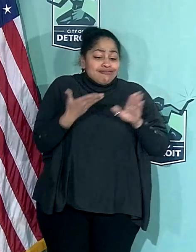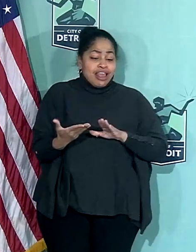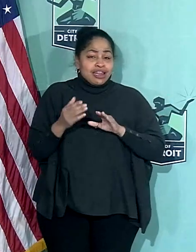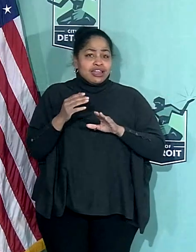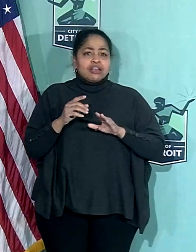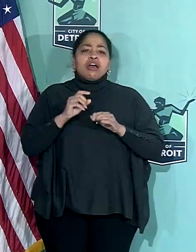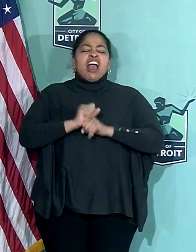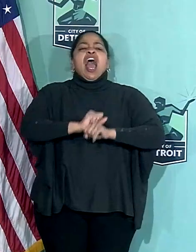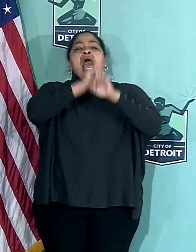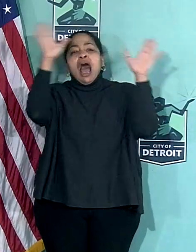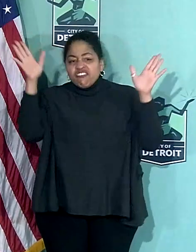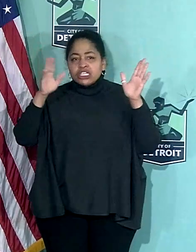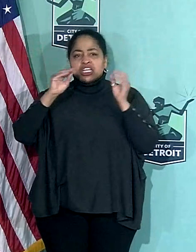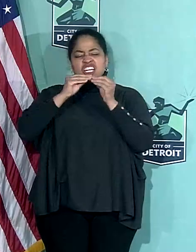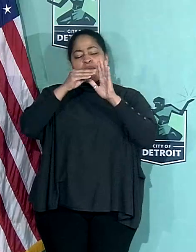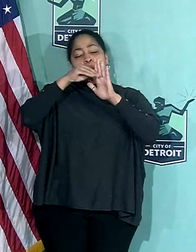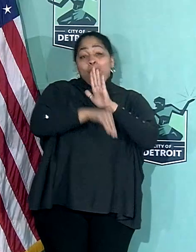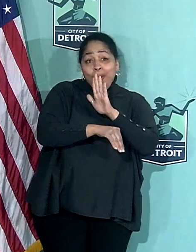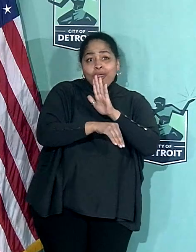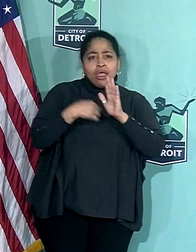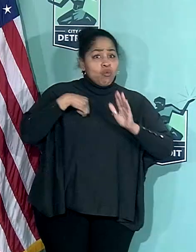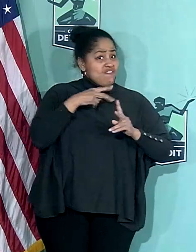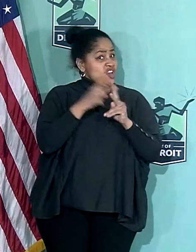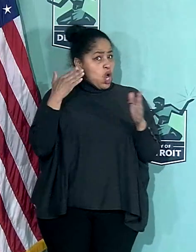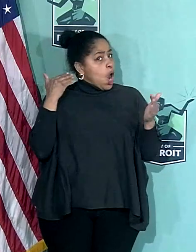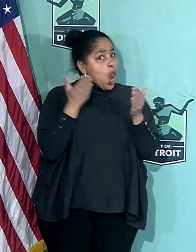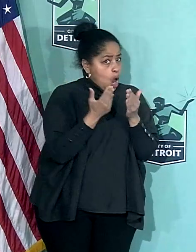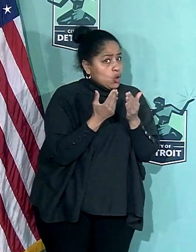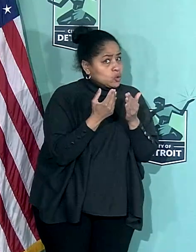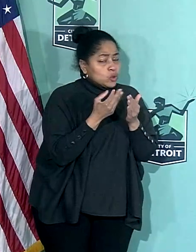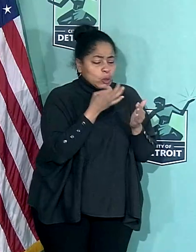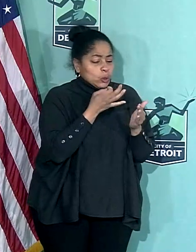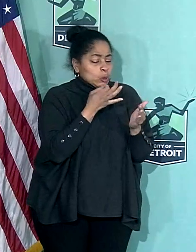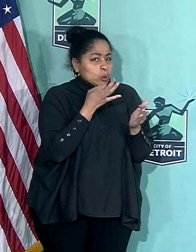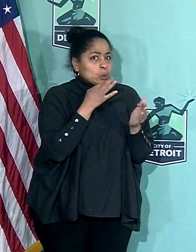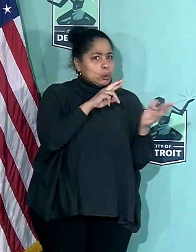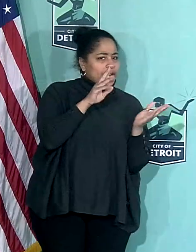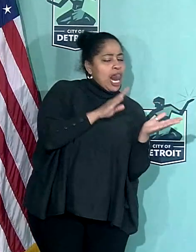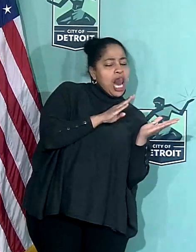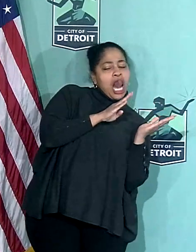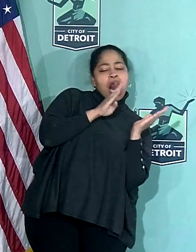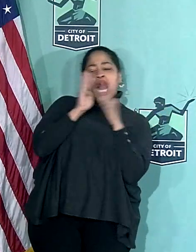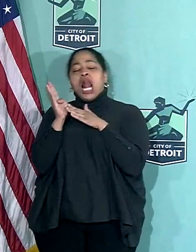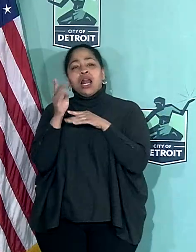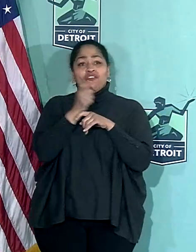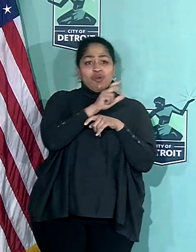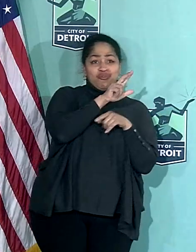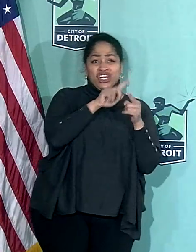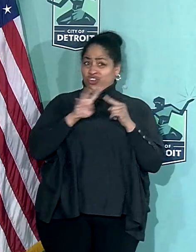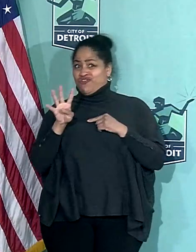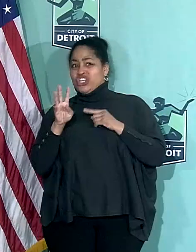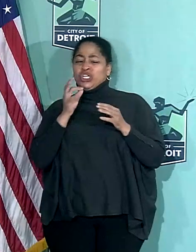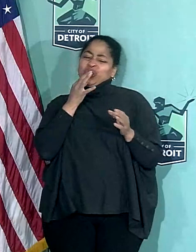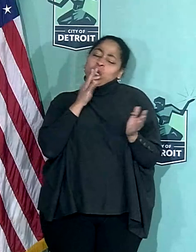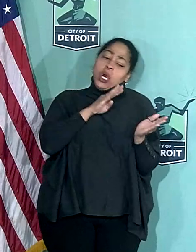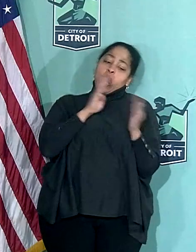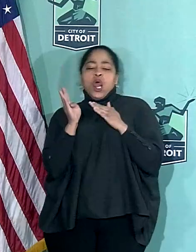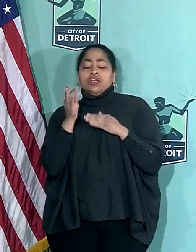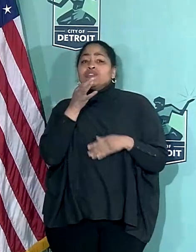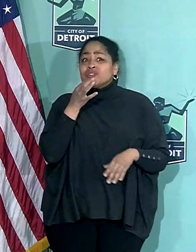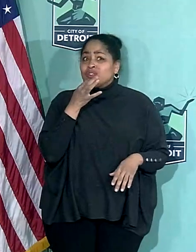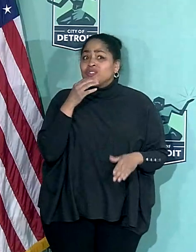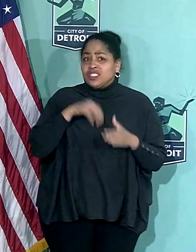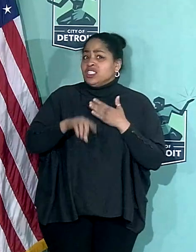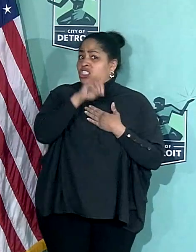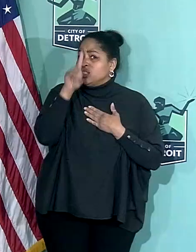clearly declining. We are very close to moving from phase 3 to phase 4 in the